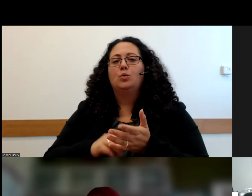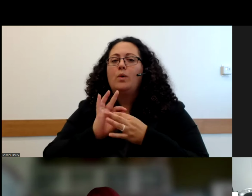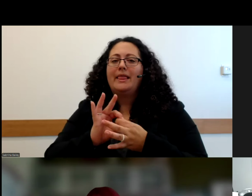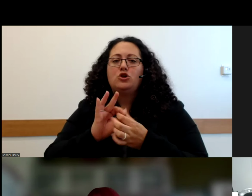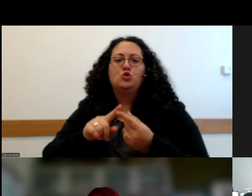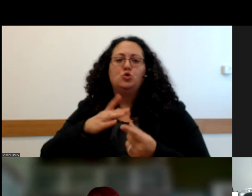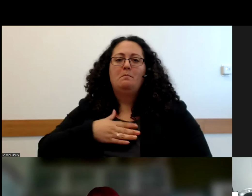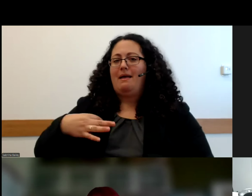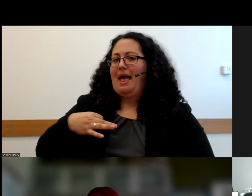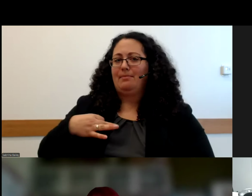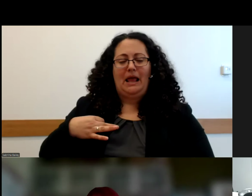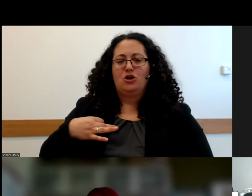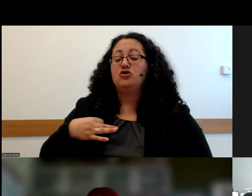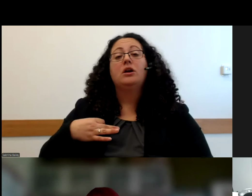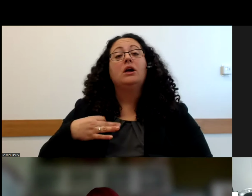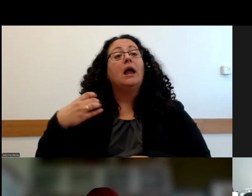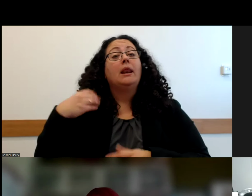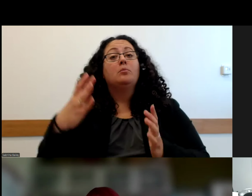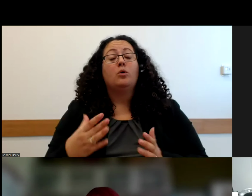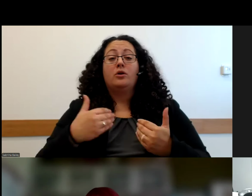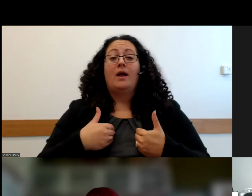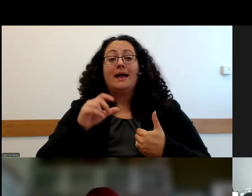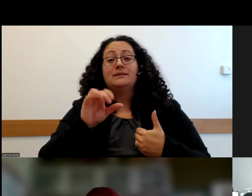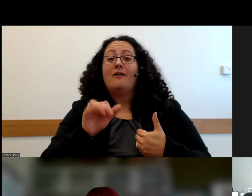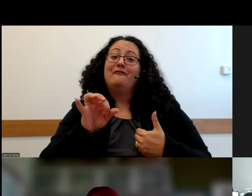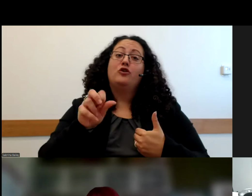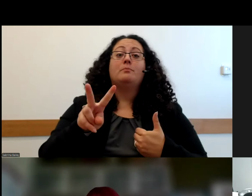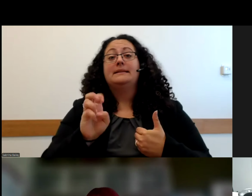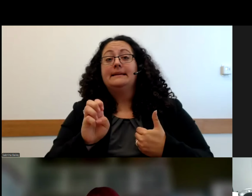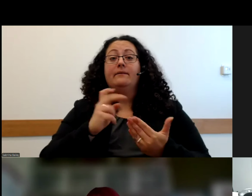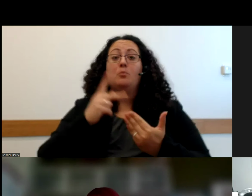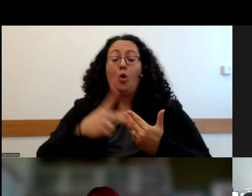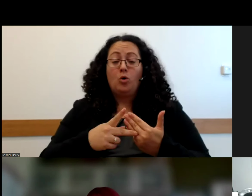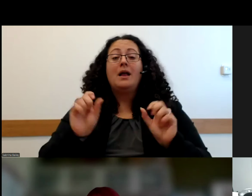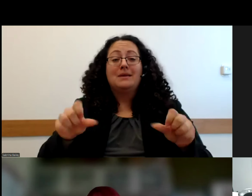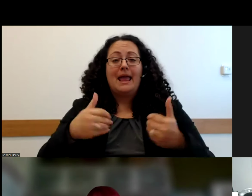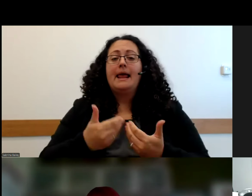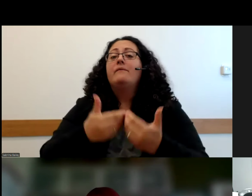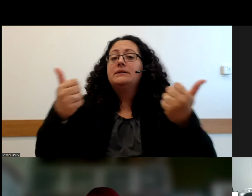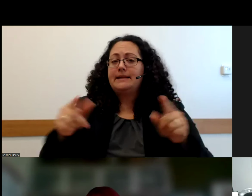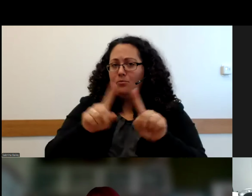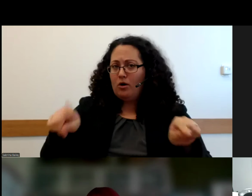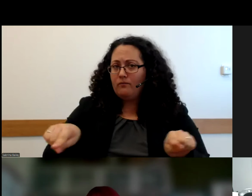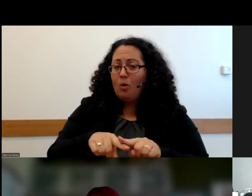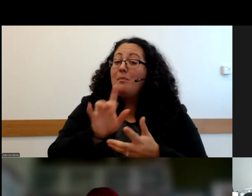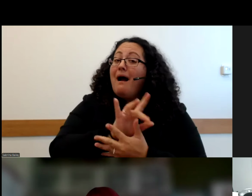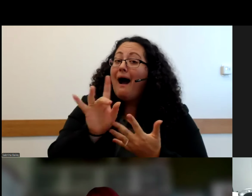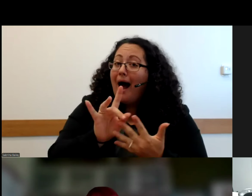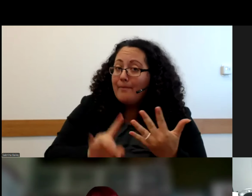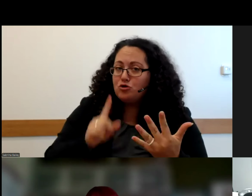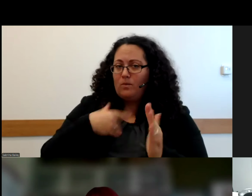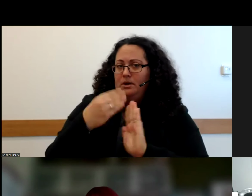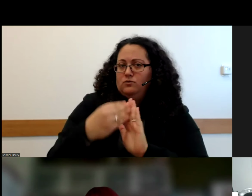my application. So an employer who's got an affirmative action program can have a separate form that is optional for me to fill